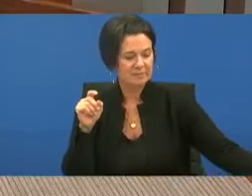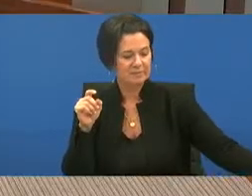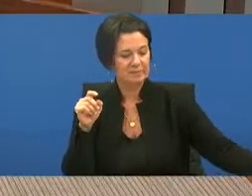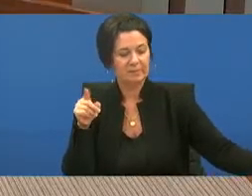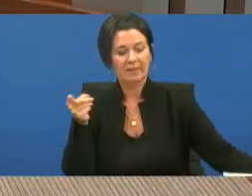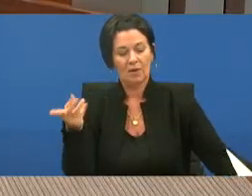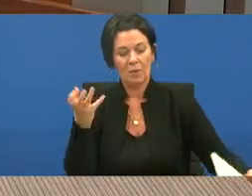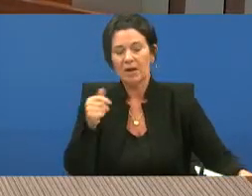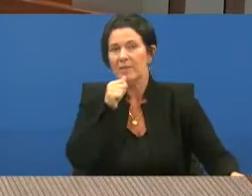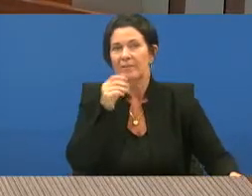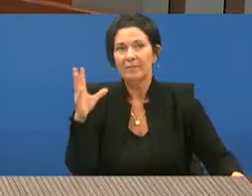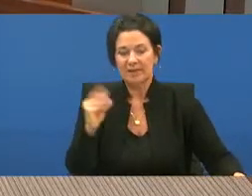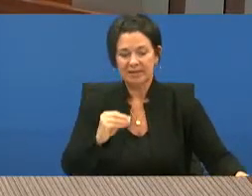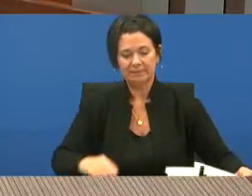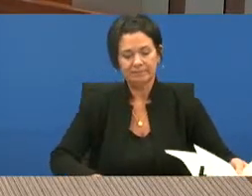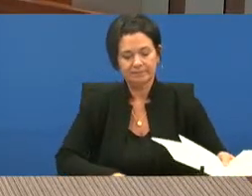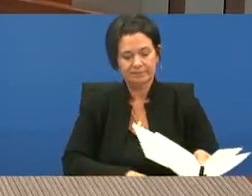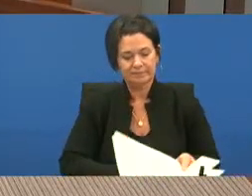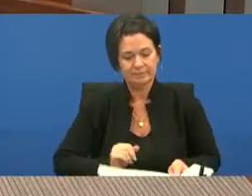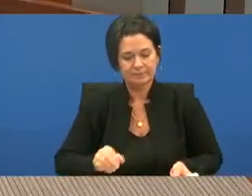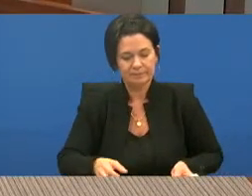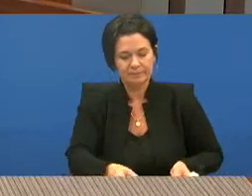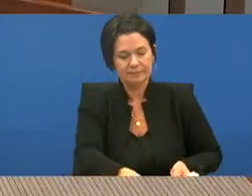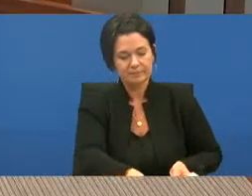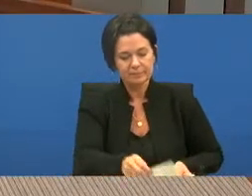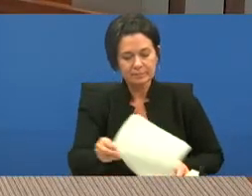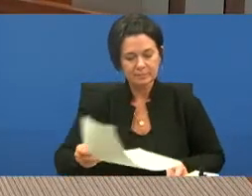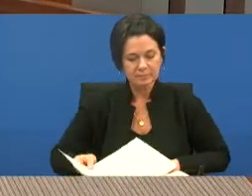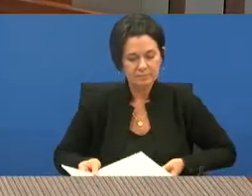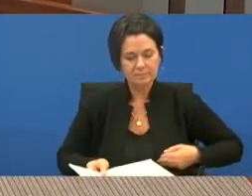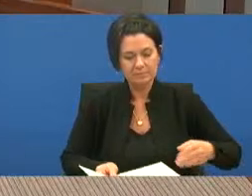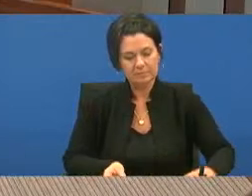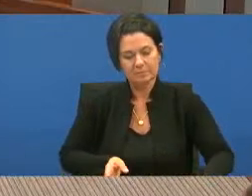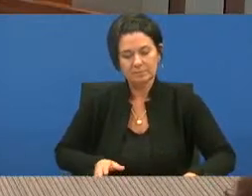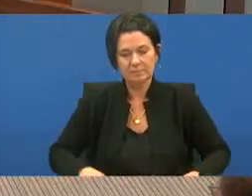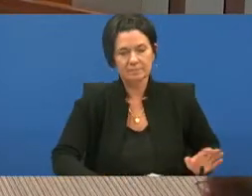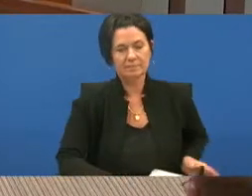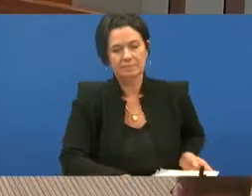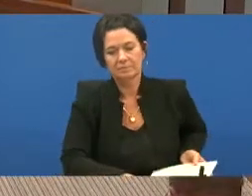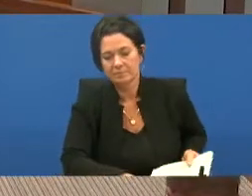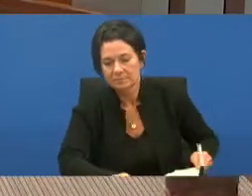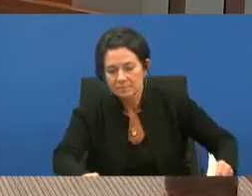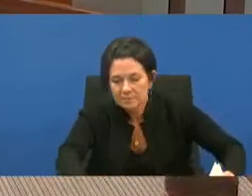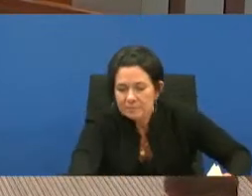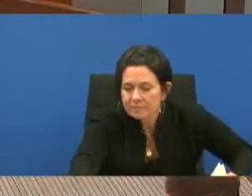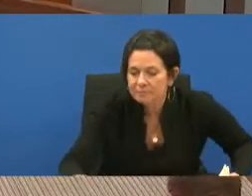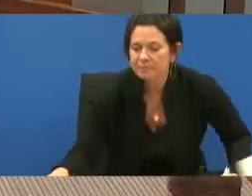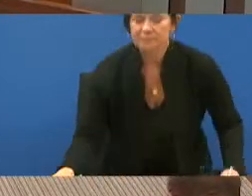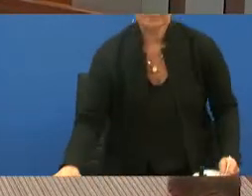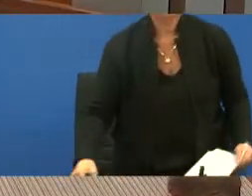Second by the chair. Any opposed? Motion carries. We'll go into executive session.